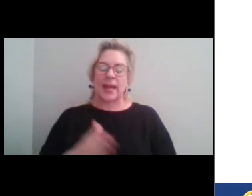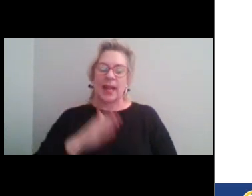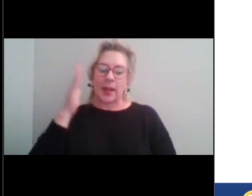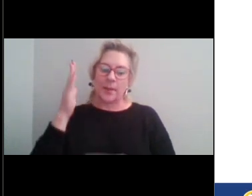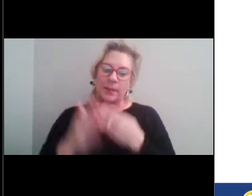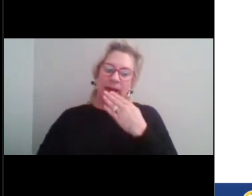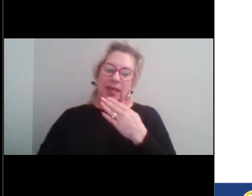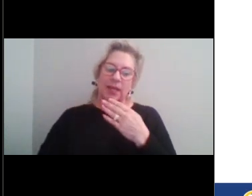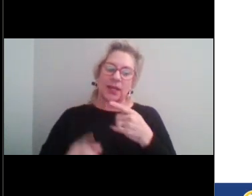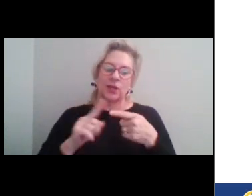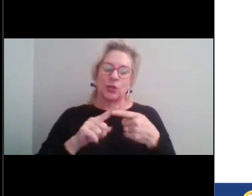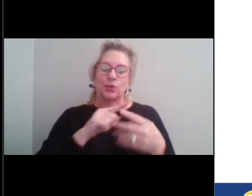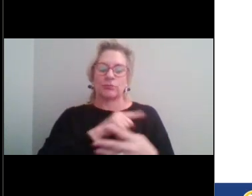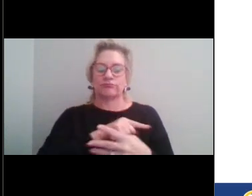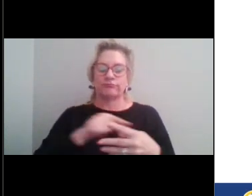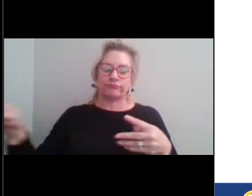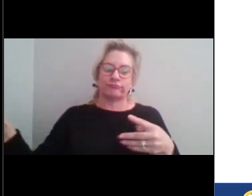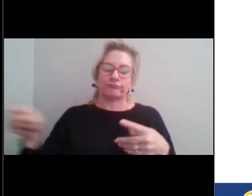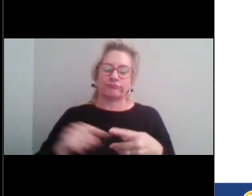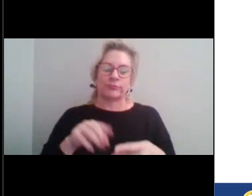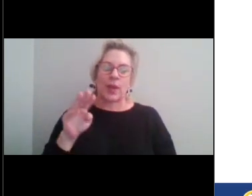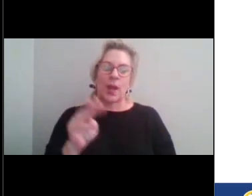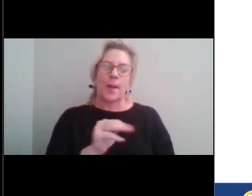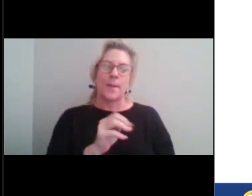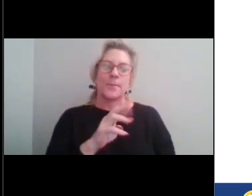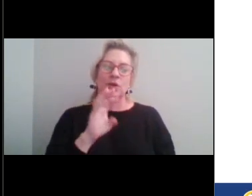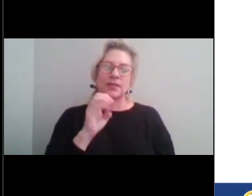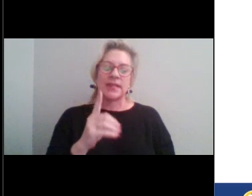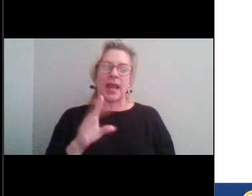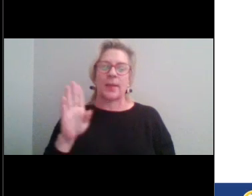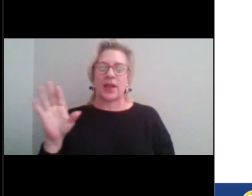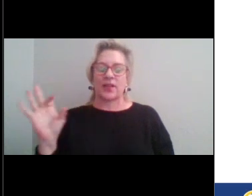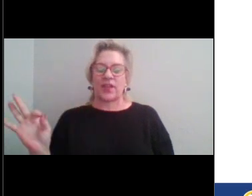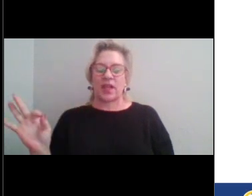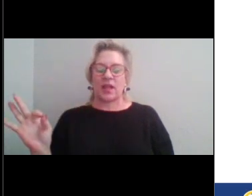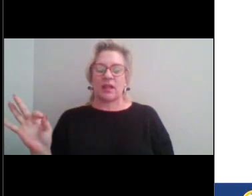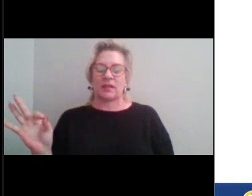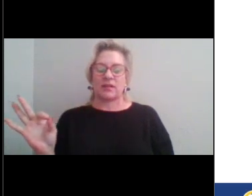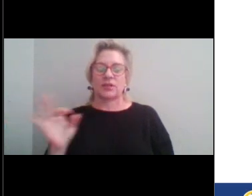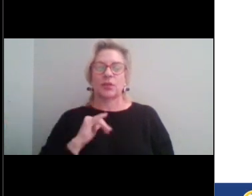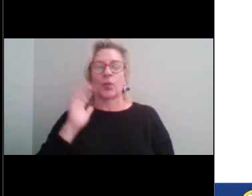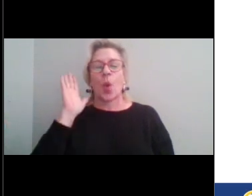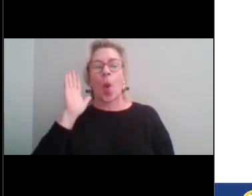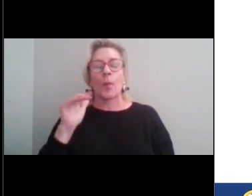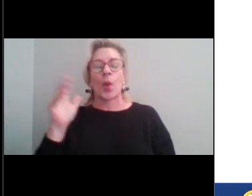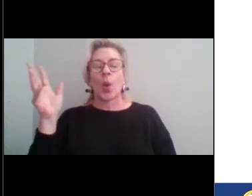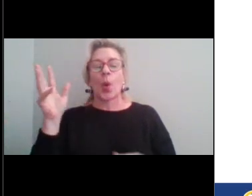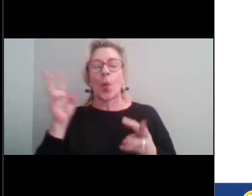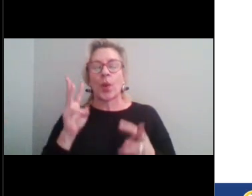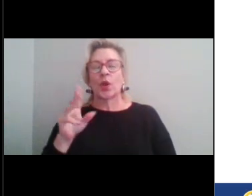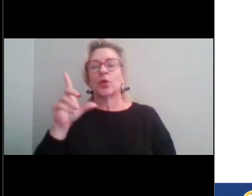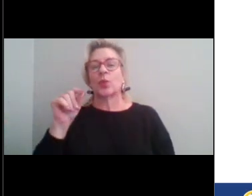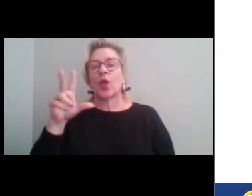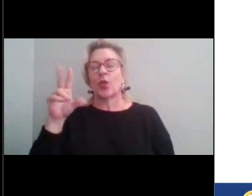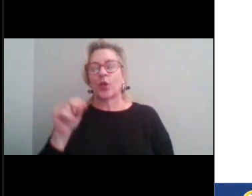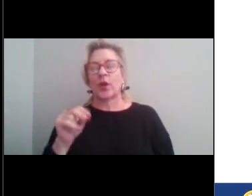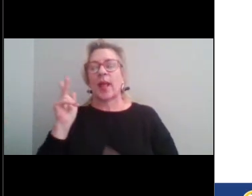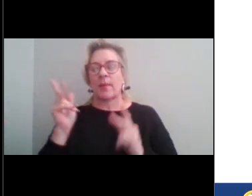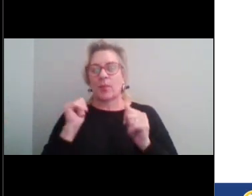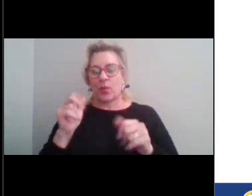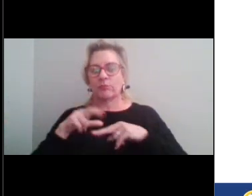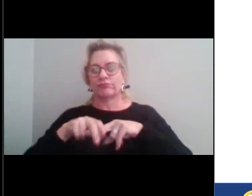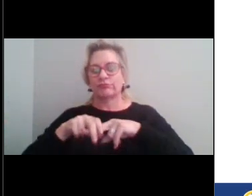and Bakersfield. And again, we're hoping by Q4 of 2030, we're in a place where passenger service can commence. Okay.